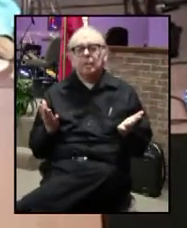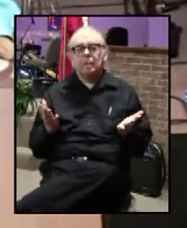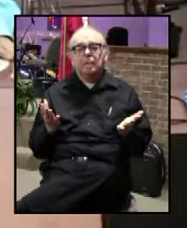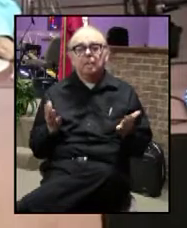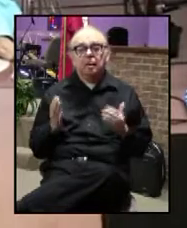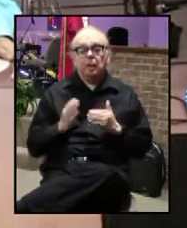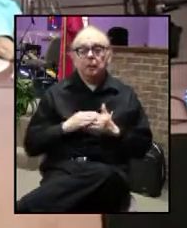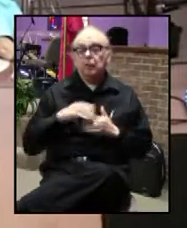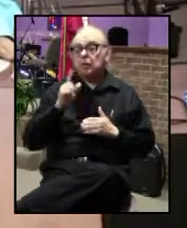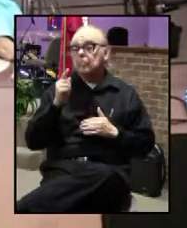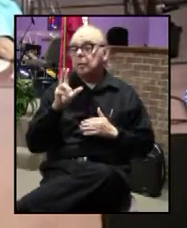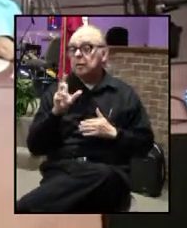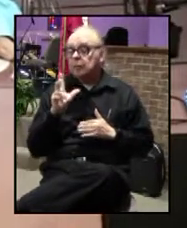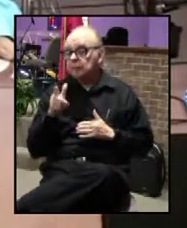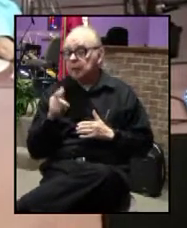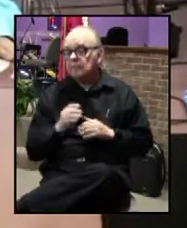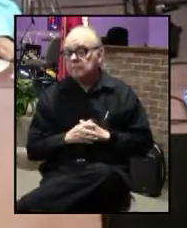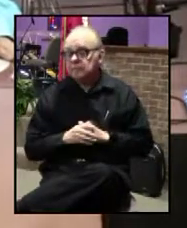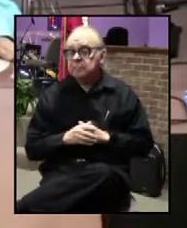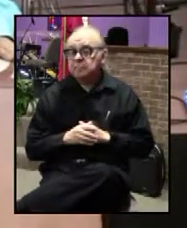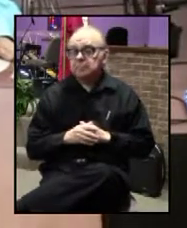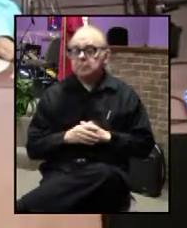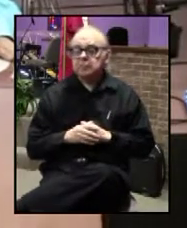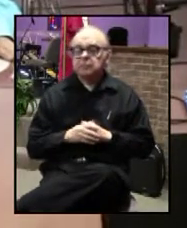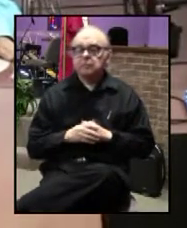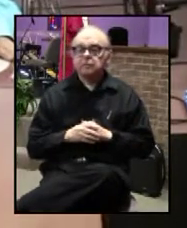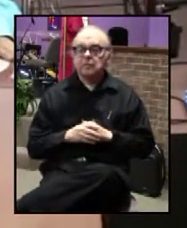More than 120.